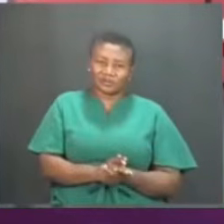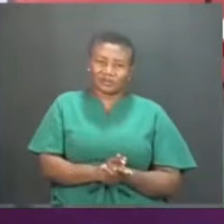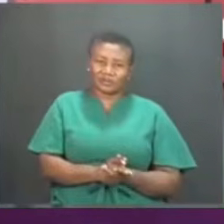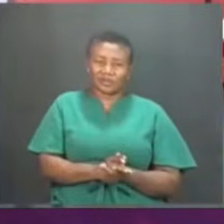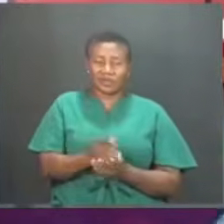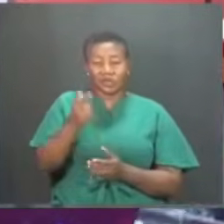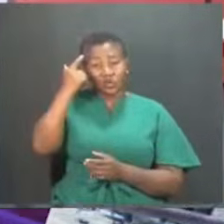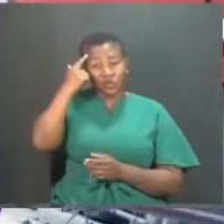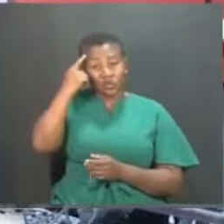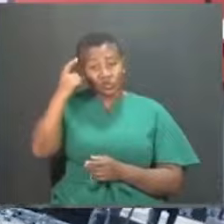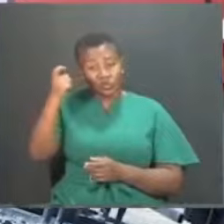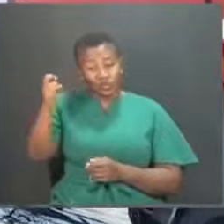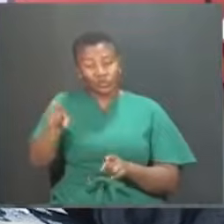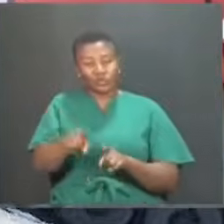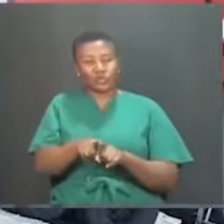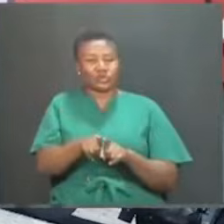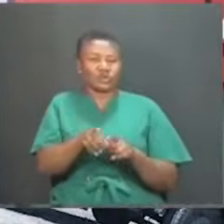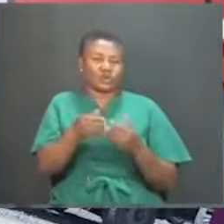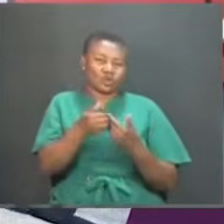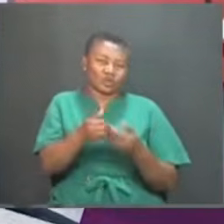dreams, Mr. Speaker, were shattered.